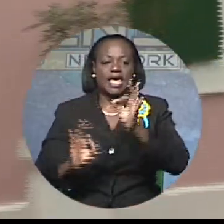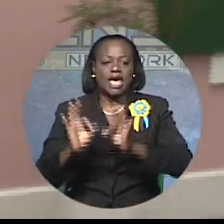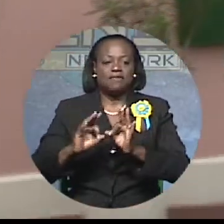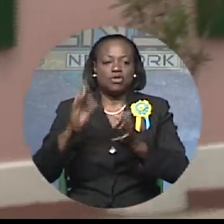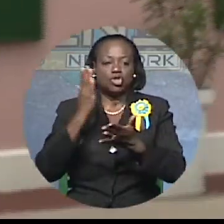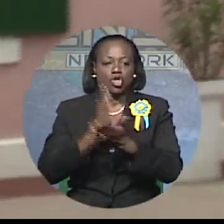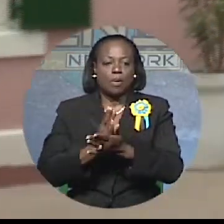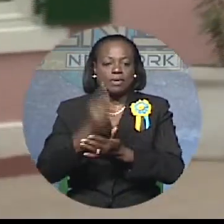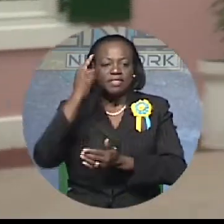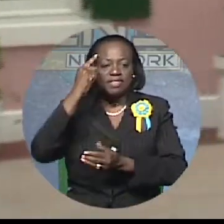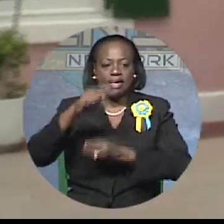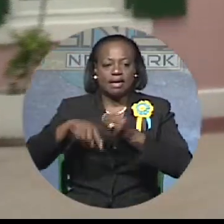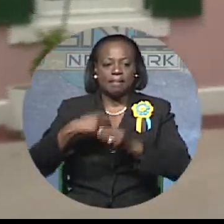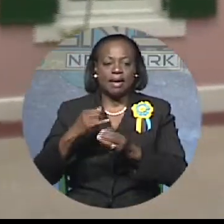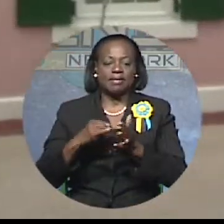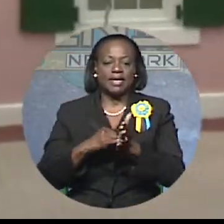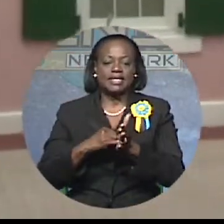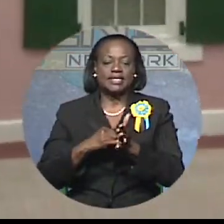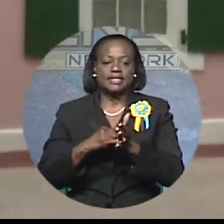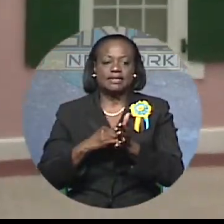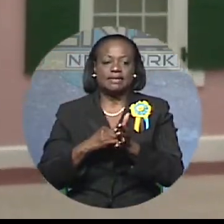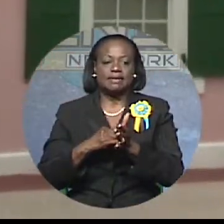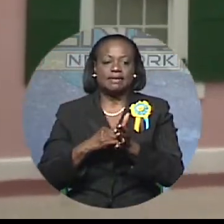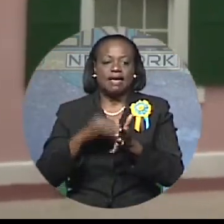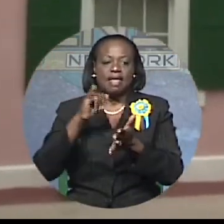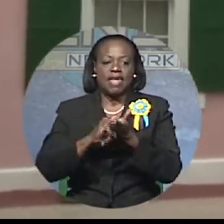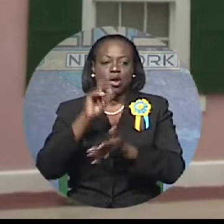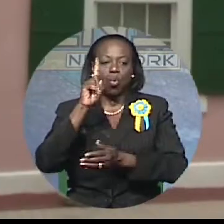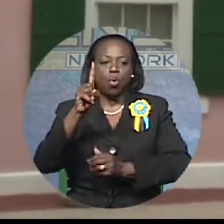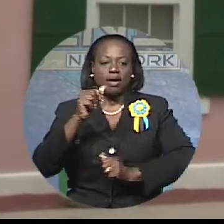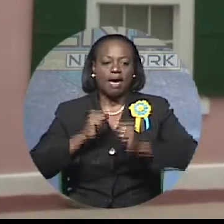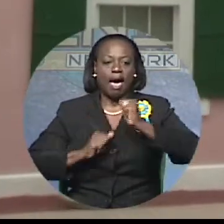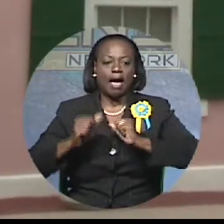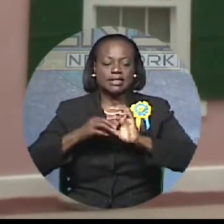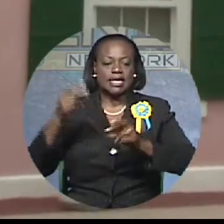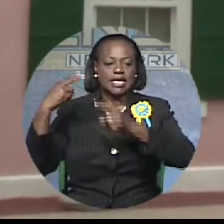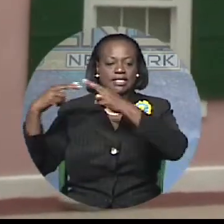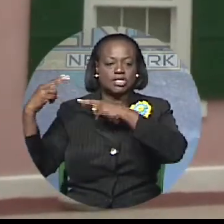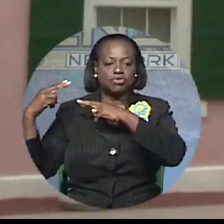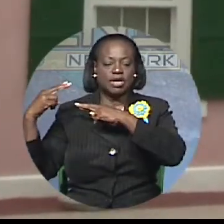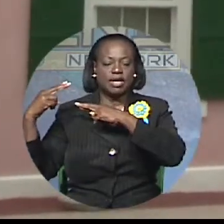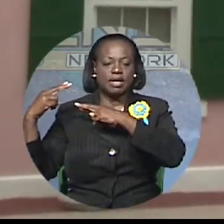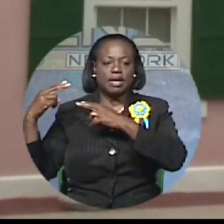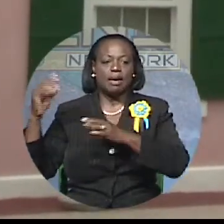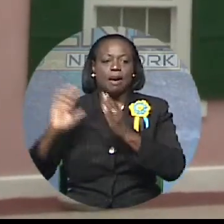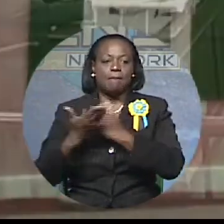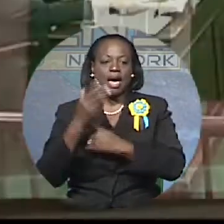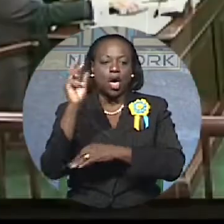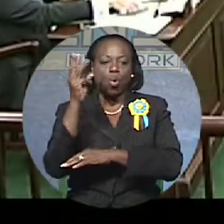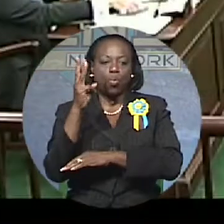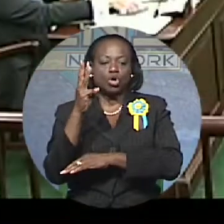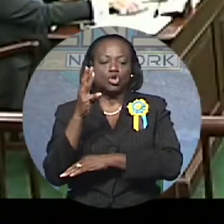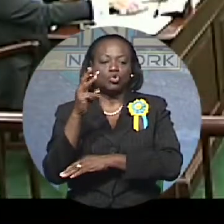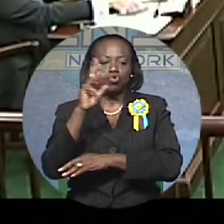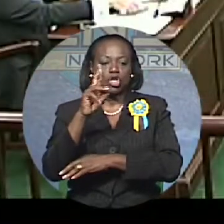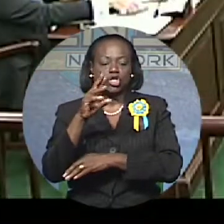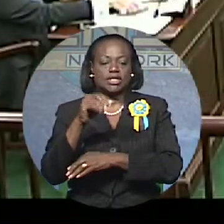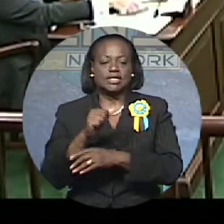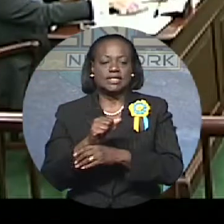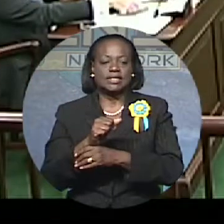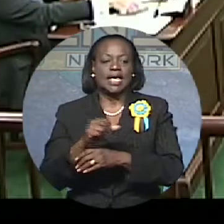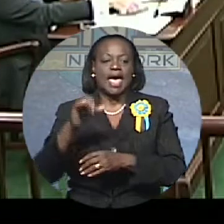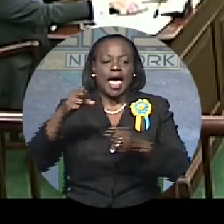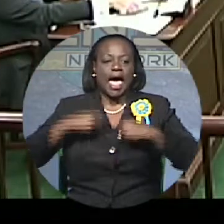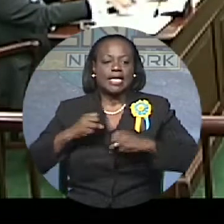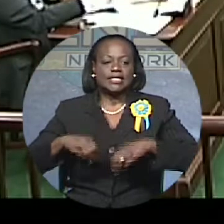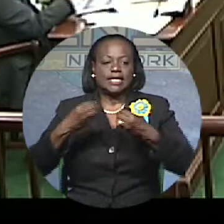it, that one act in history by Woodes Rogers back in 1729 has given